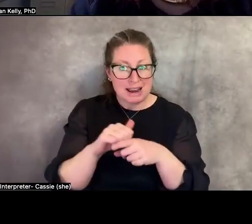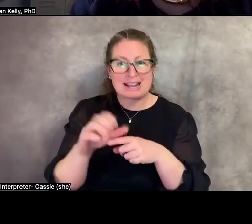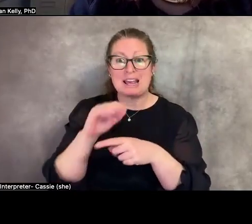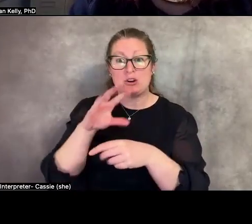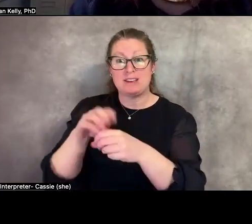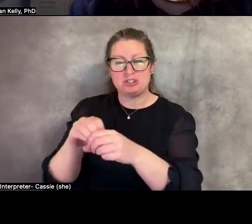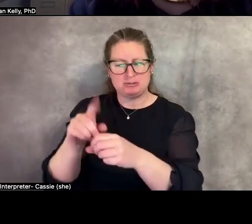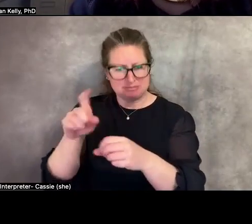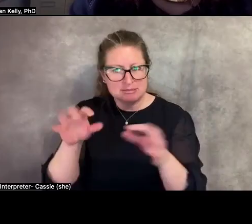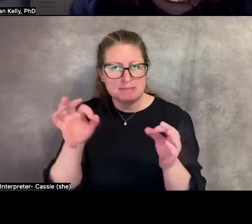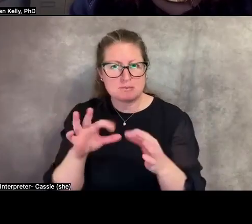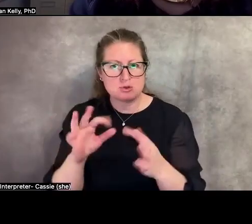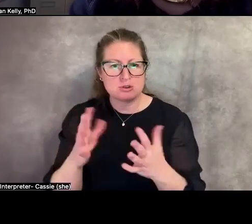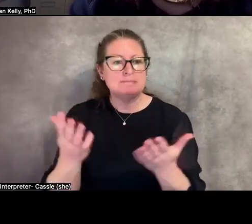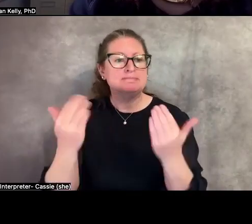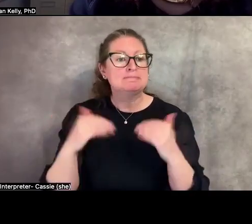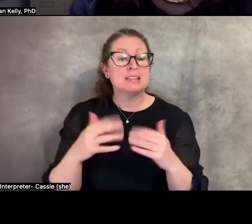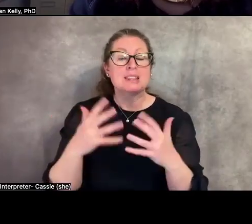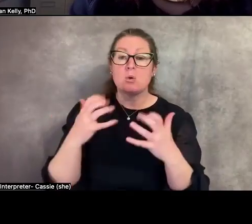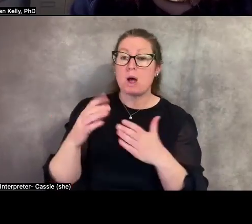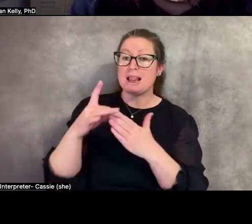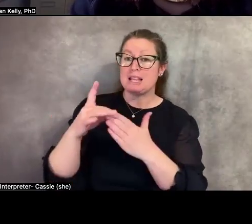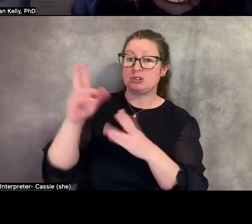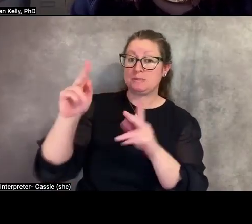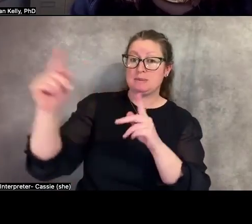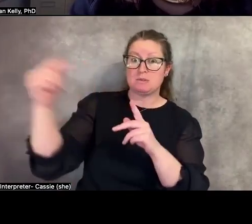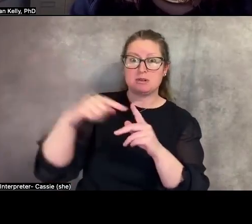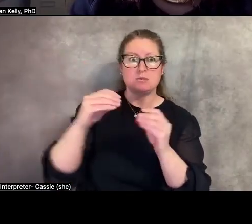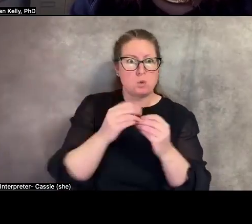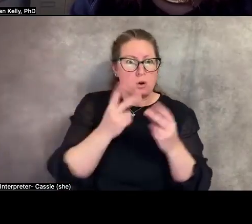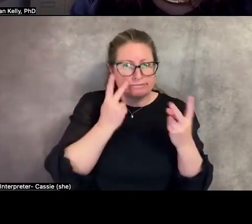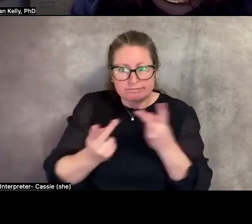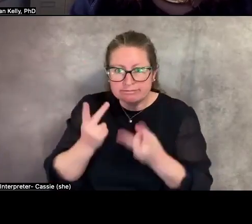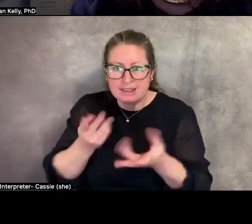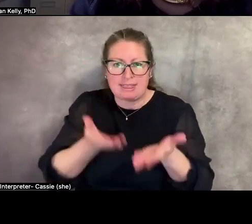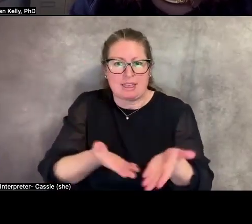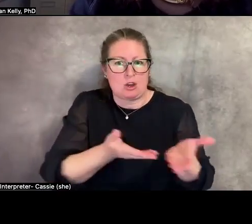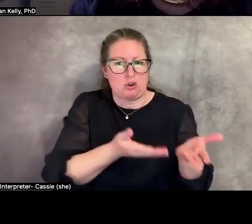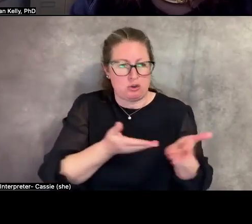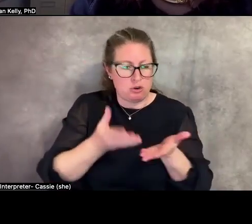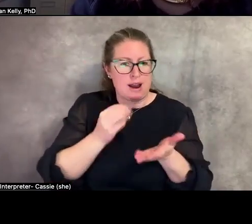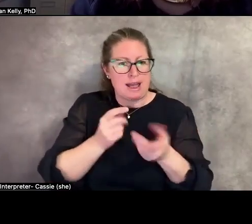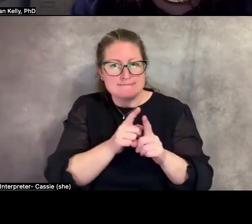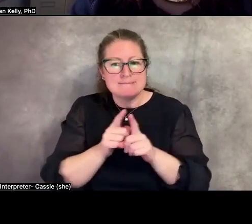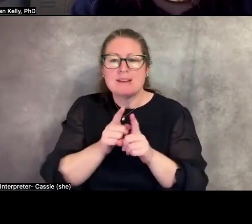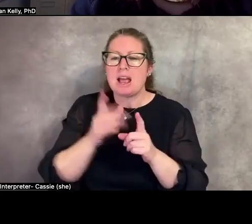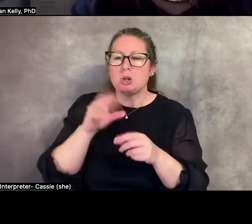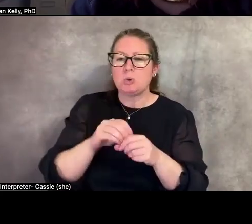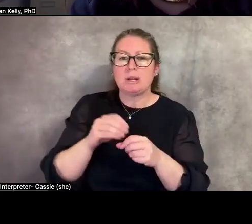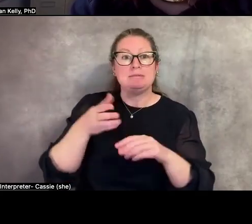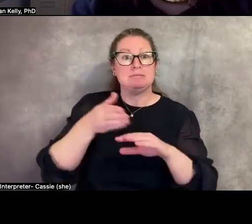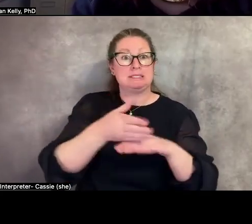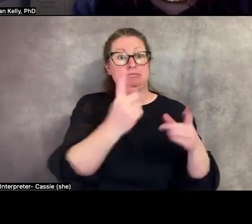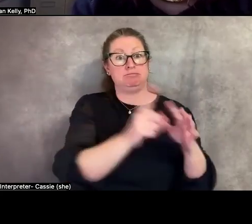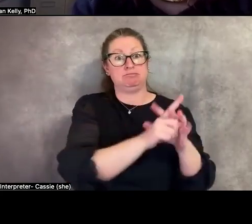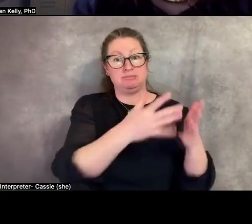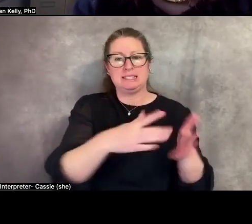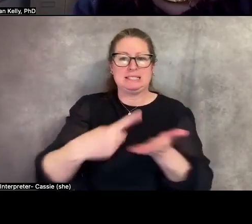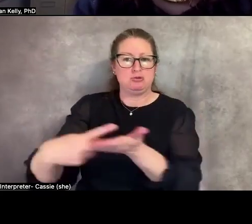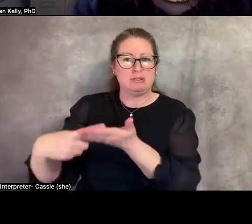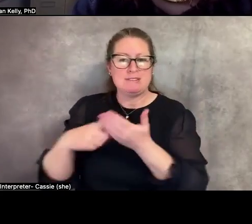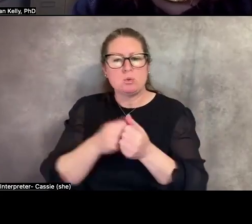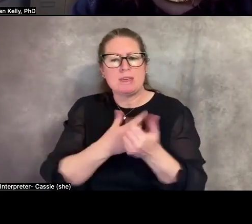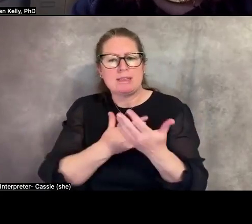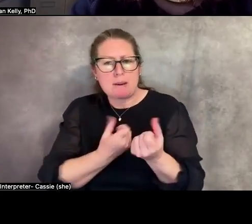themselves. They wanted leadership to be present more often, including compassionate debriefings and responses when assaults